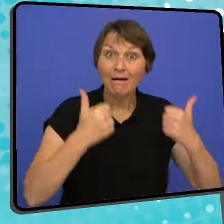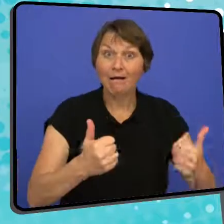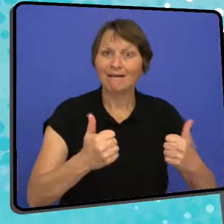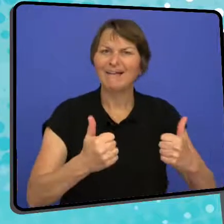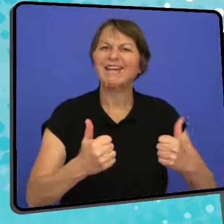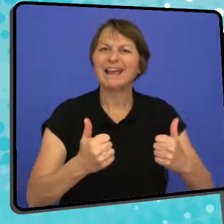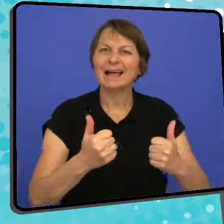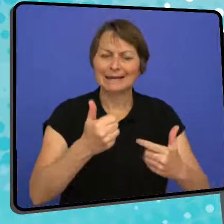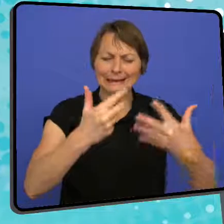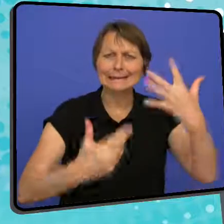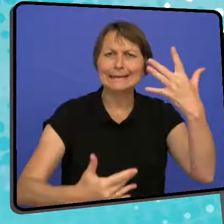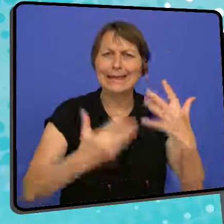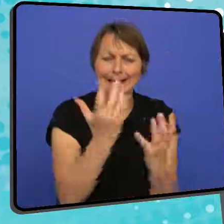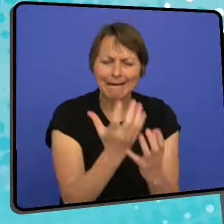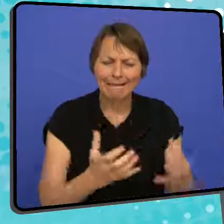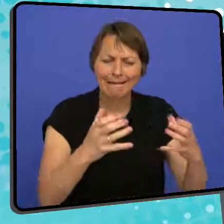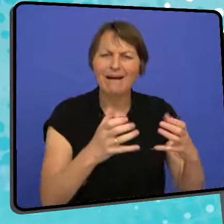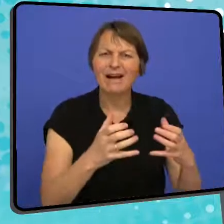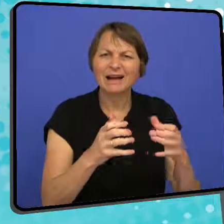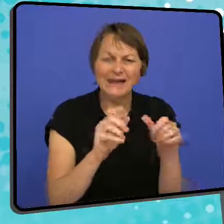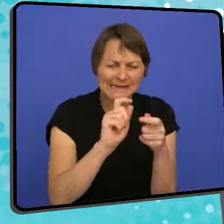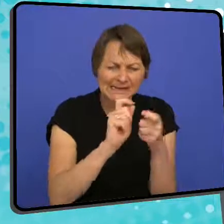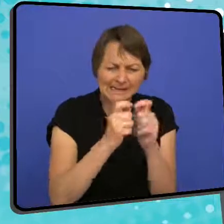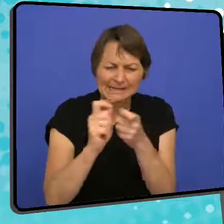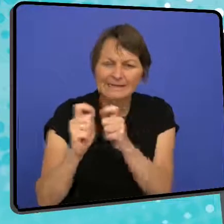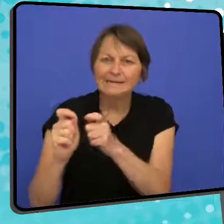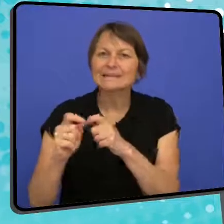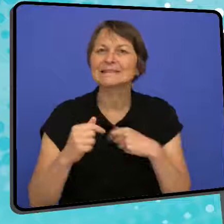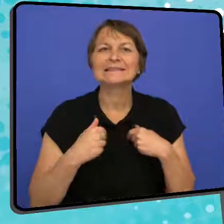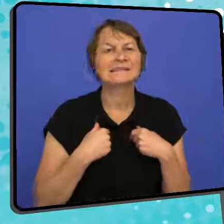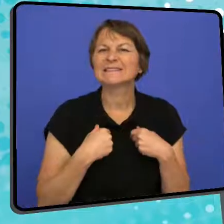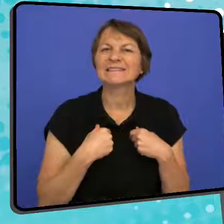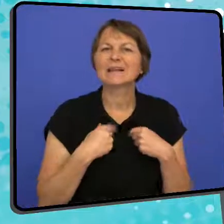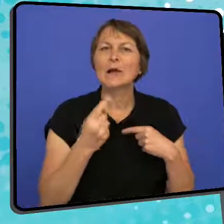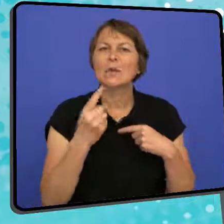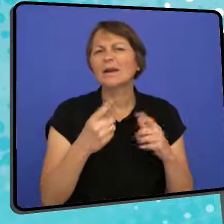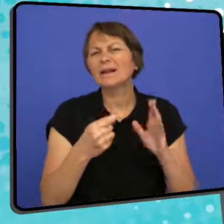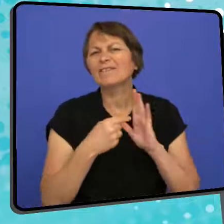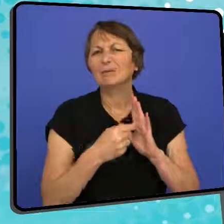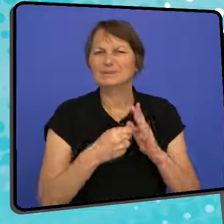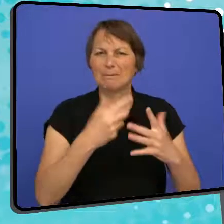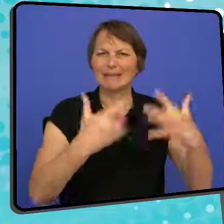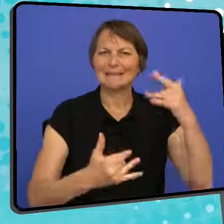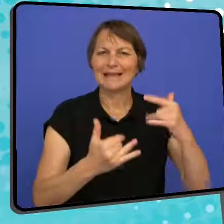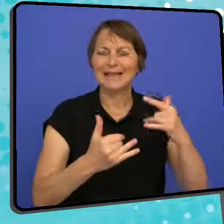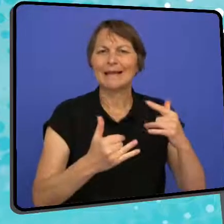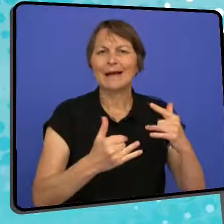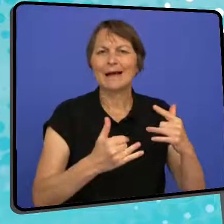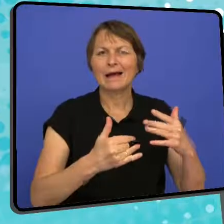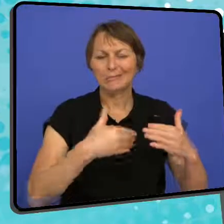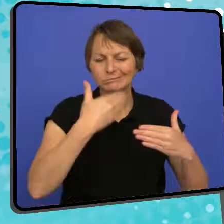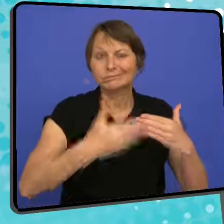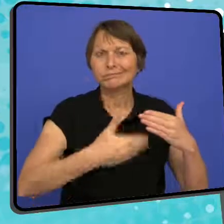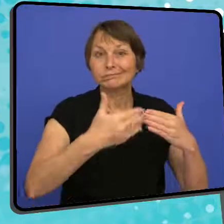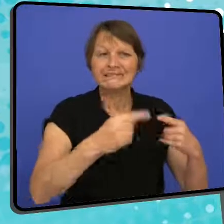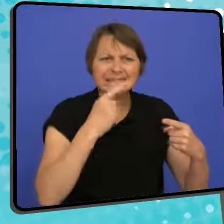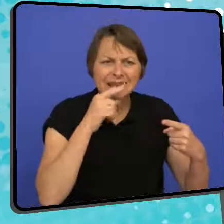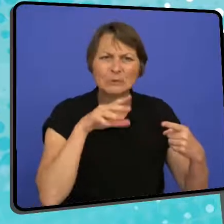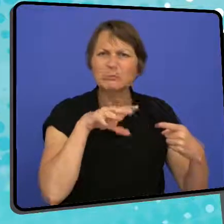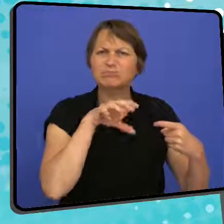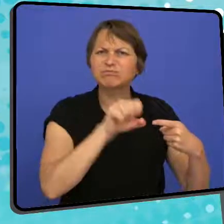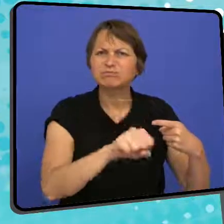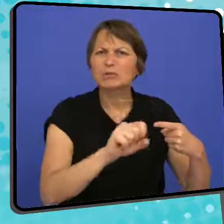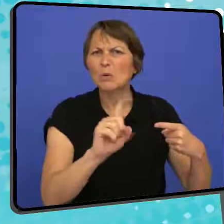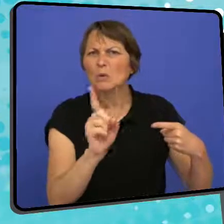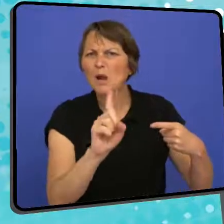I think debugging data flows and this kind of stuff is a bit hard, especially when you have these enormous